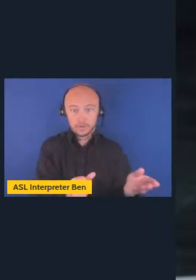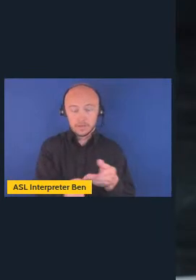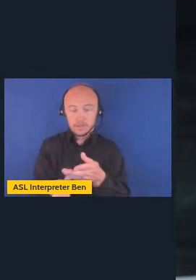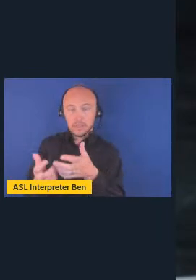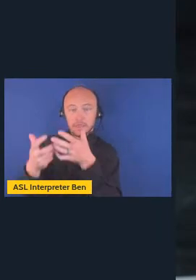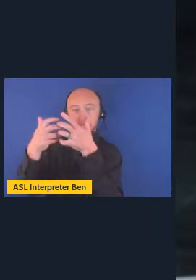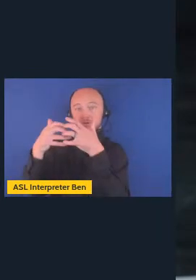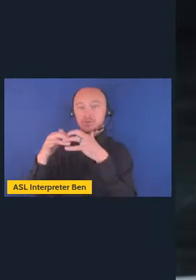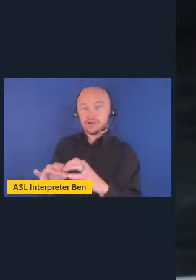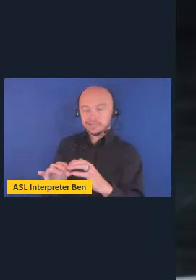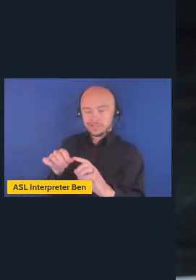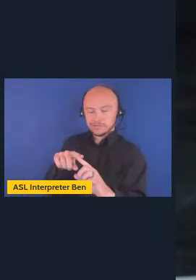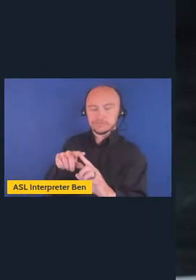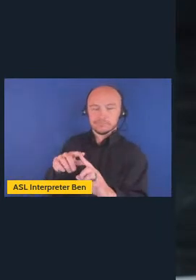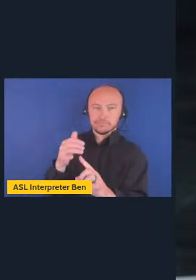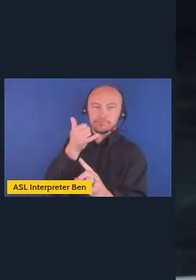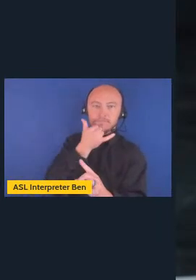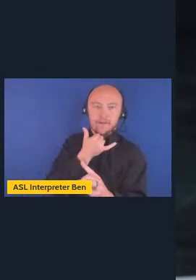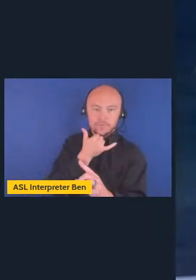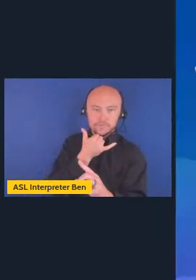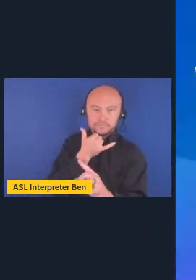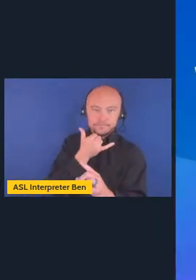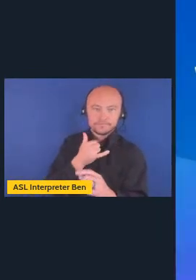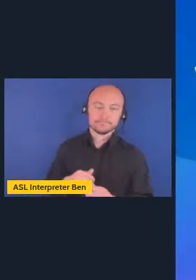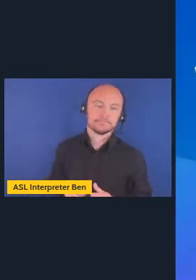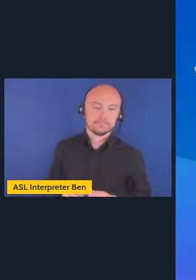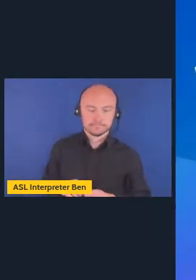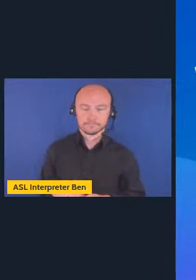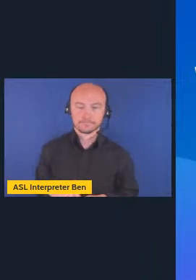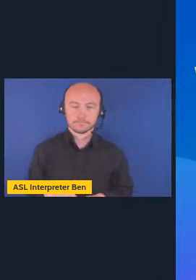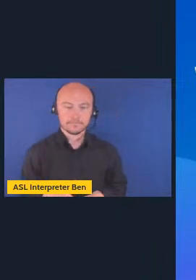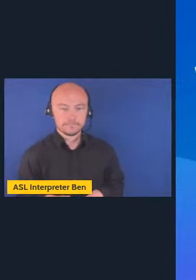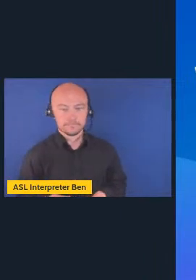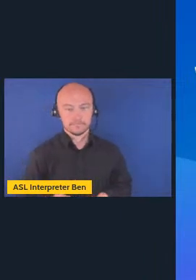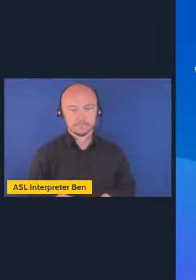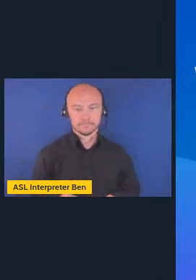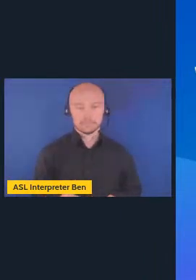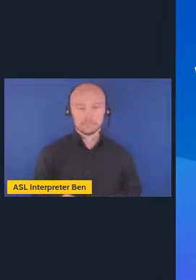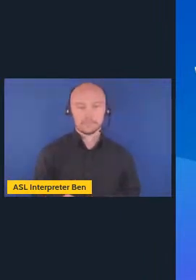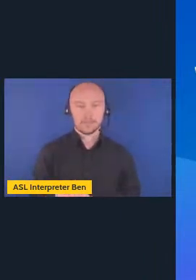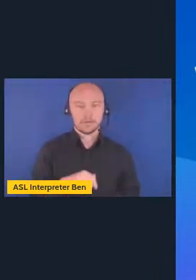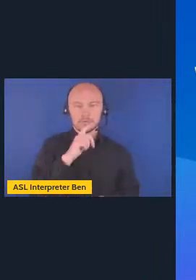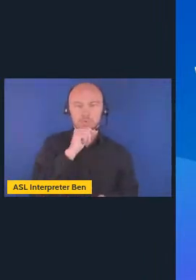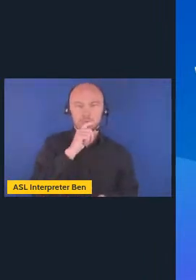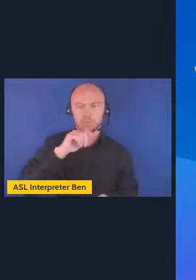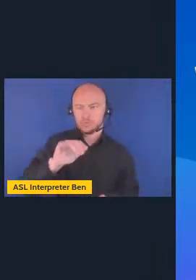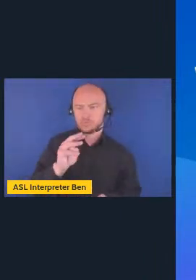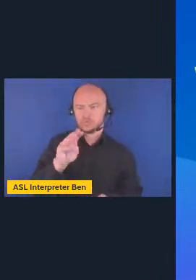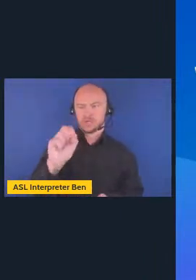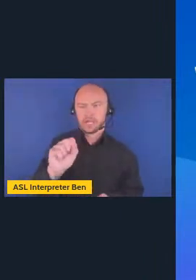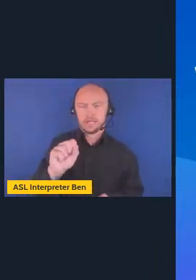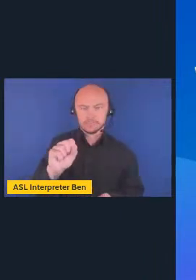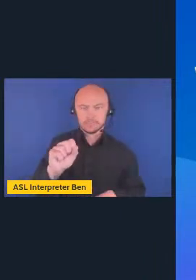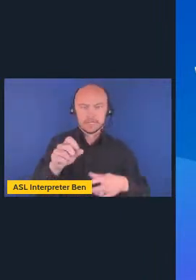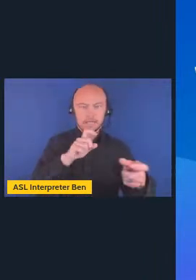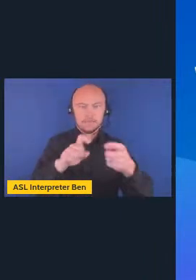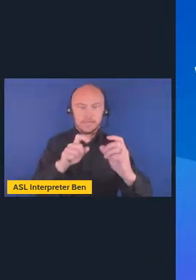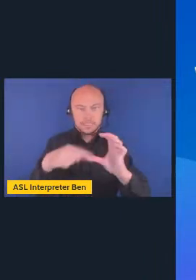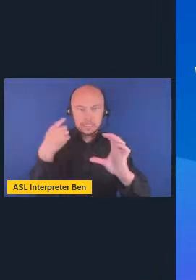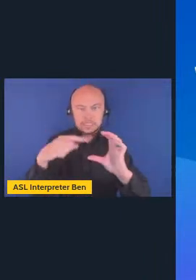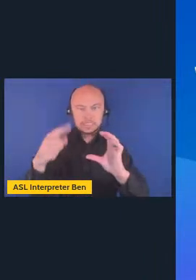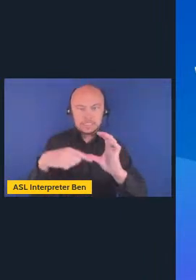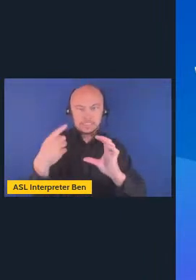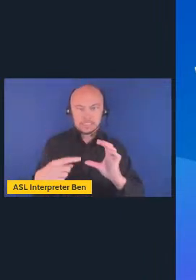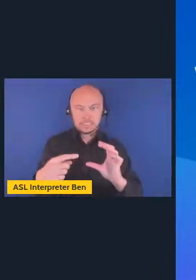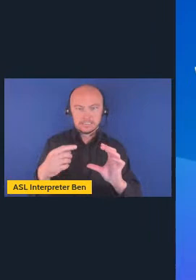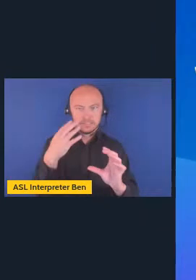integration what failed. Now that might make you think, who is this James person? And given that he's managed to spam himself, why should I